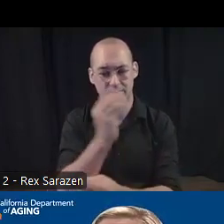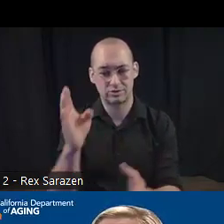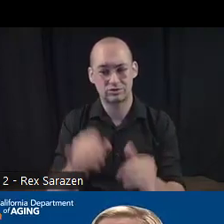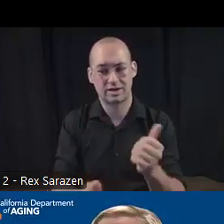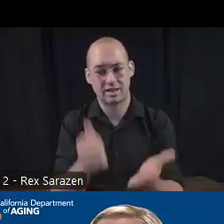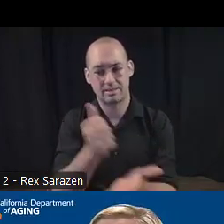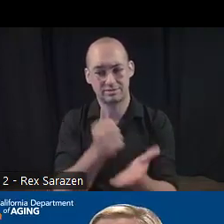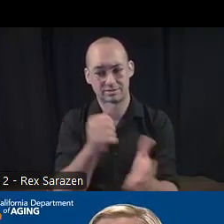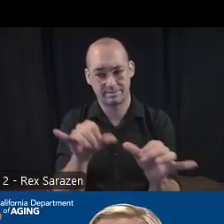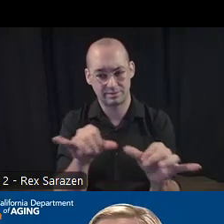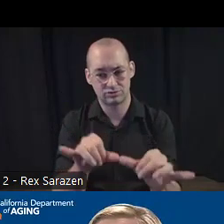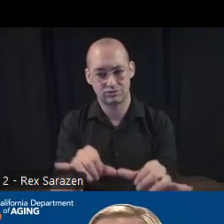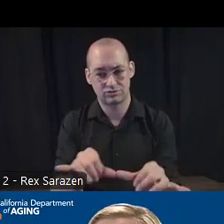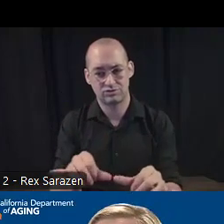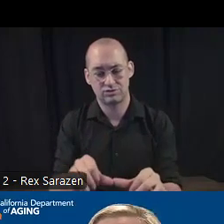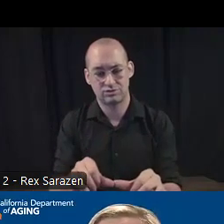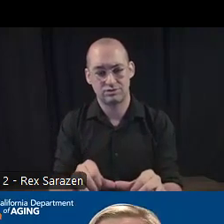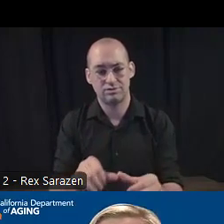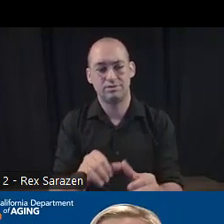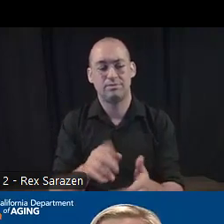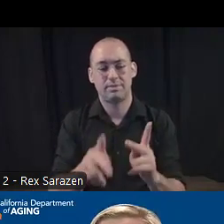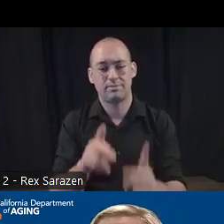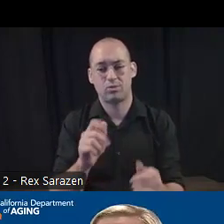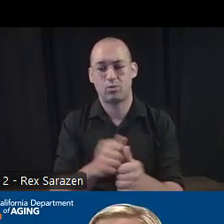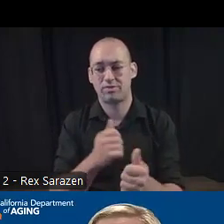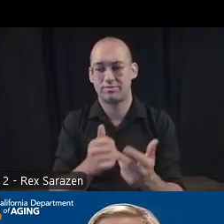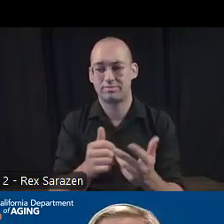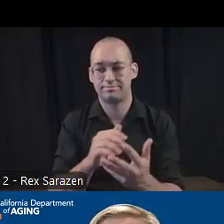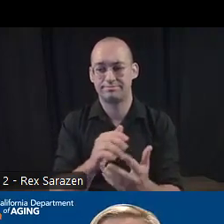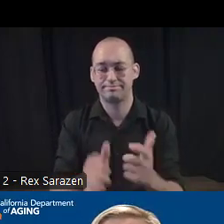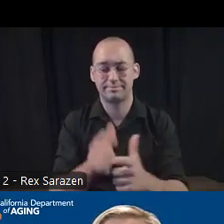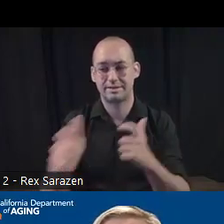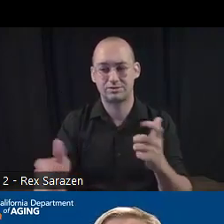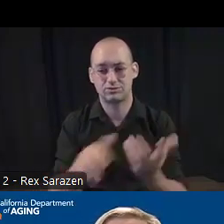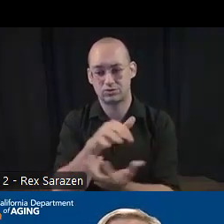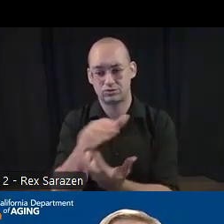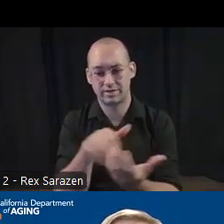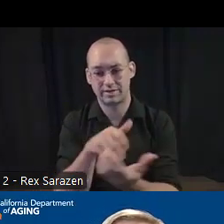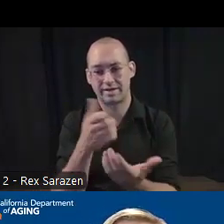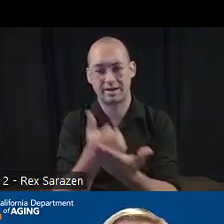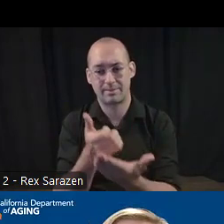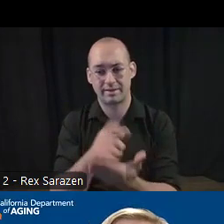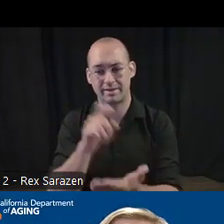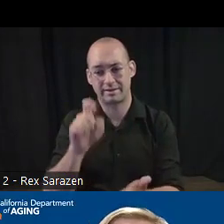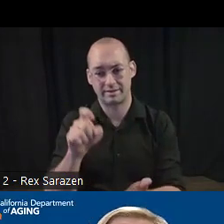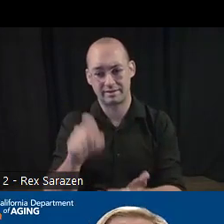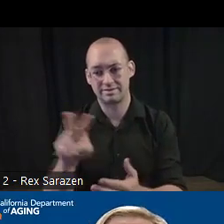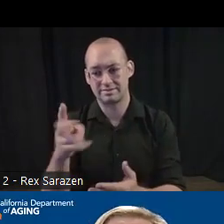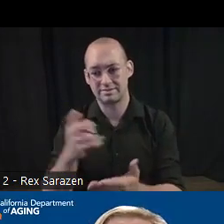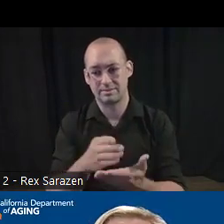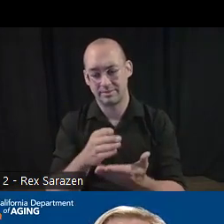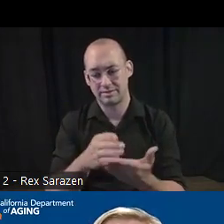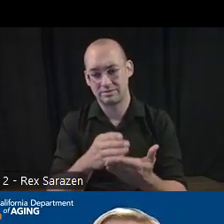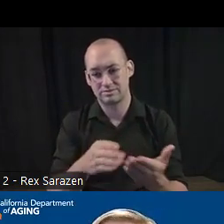we reaching people with the greatest social and economic need in each of our communities? The second piece is we